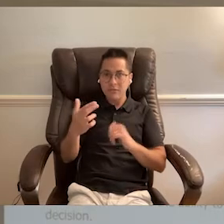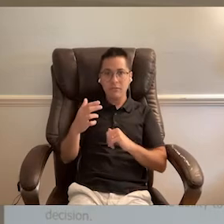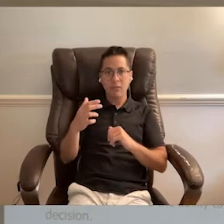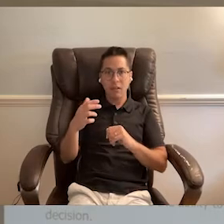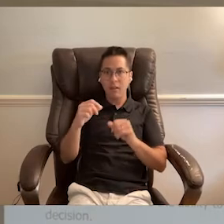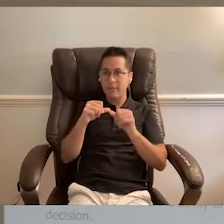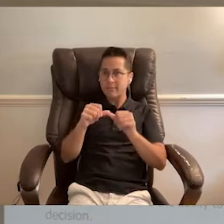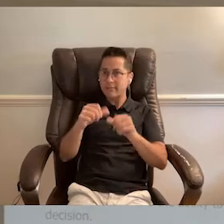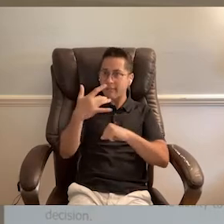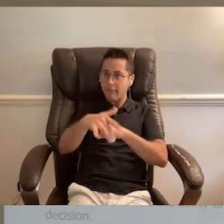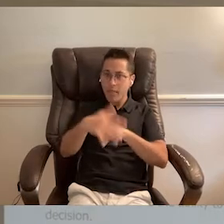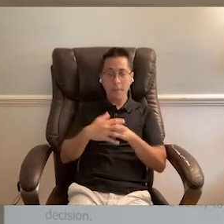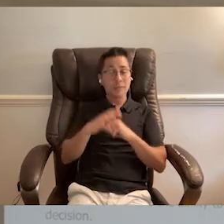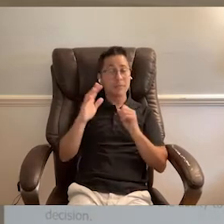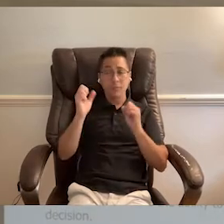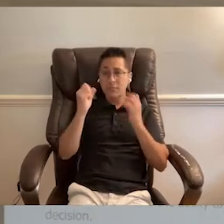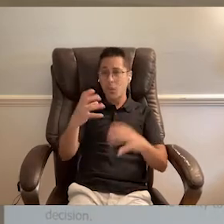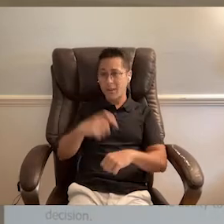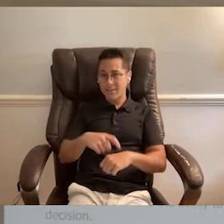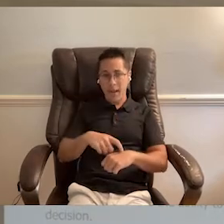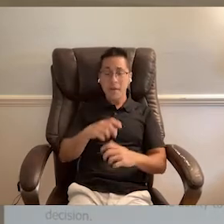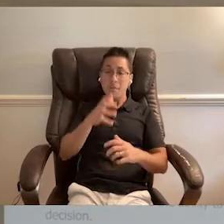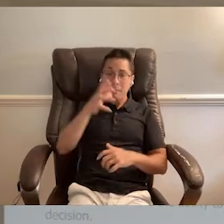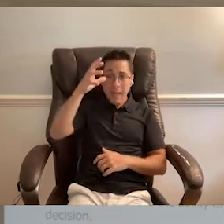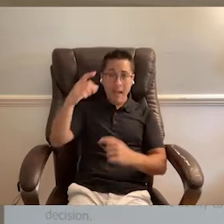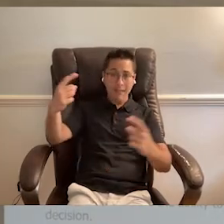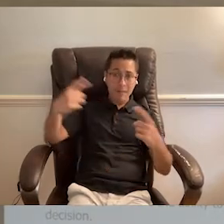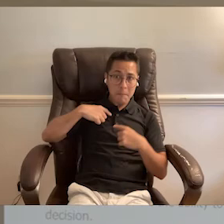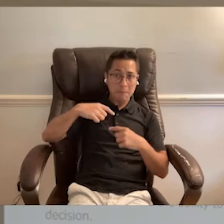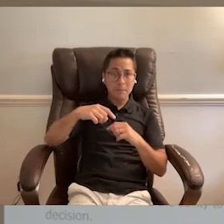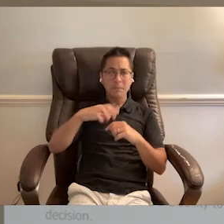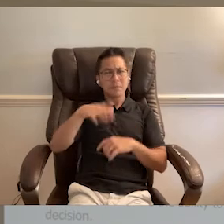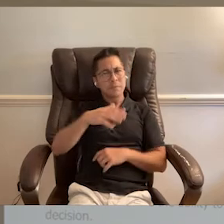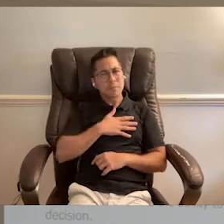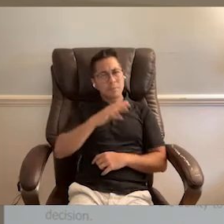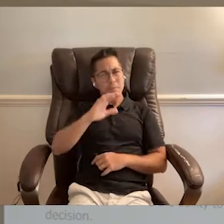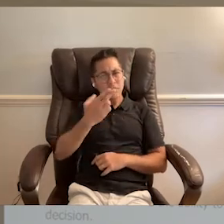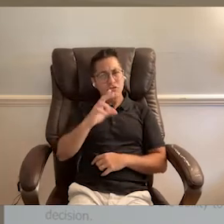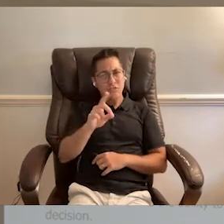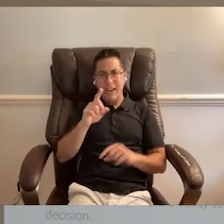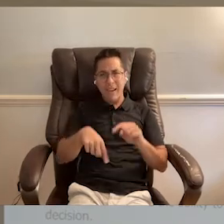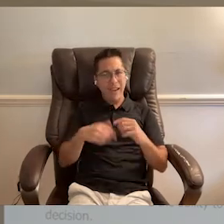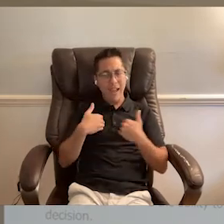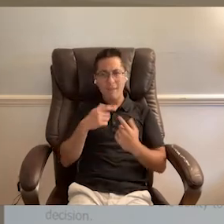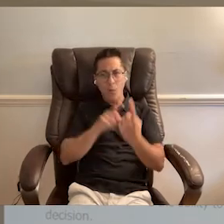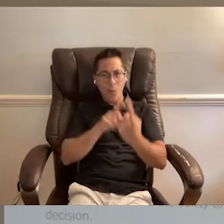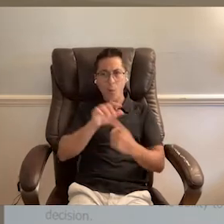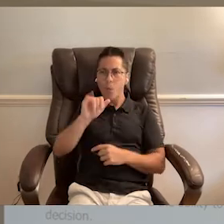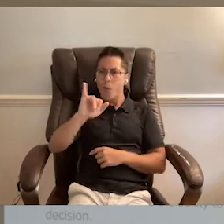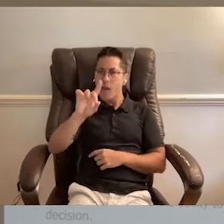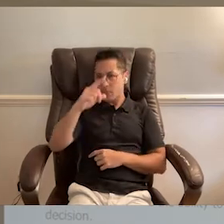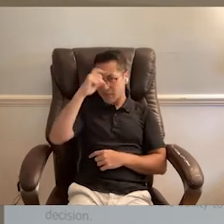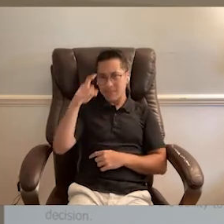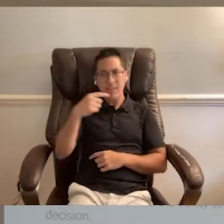So many times parents come to us and say, my child can't have a one-on-one aid because they say that's the most restrictive you